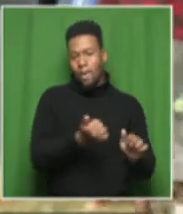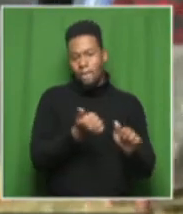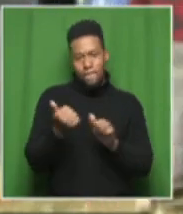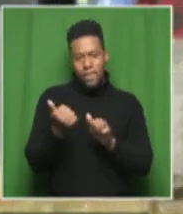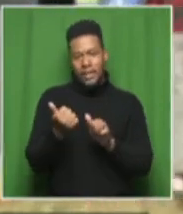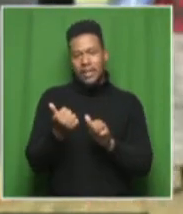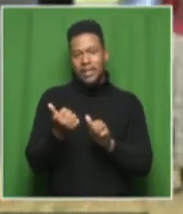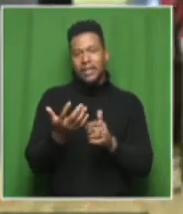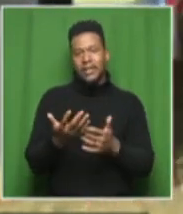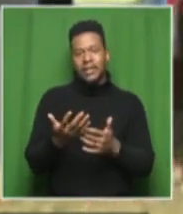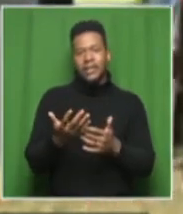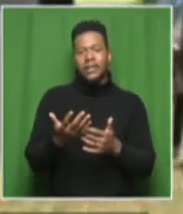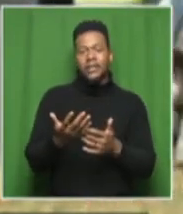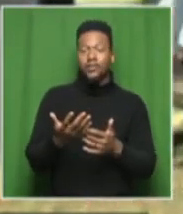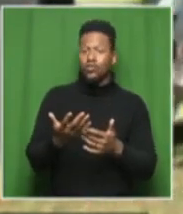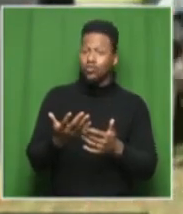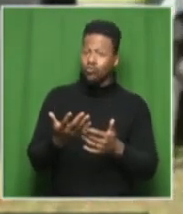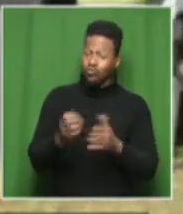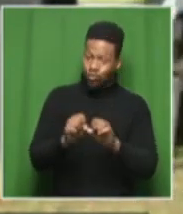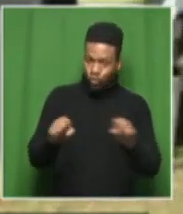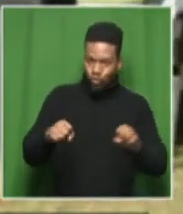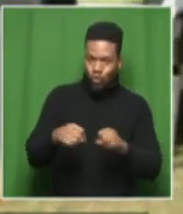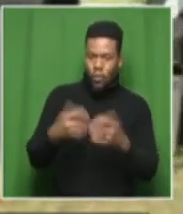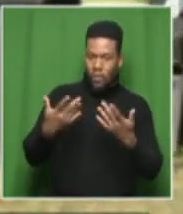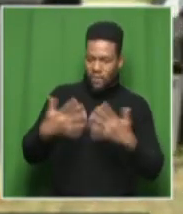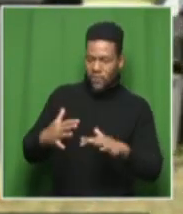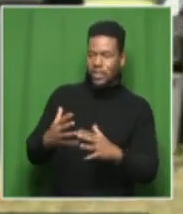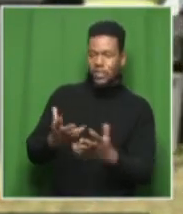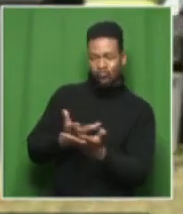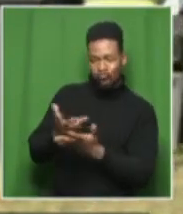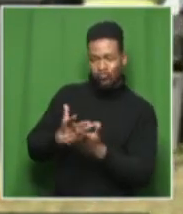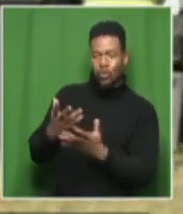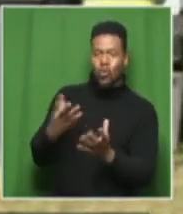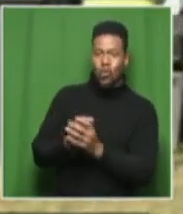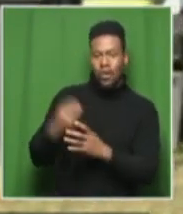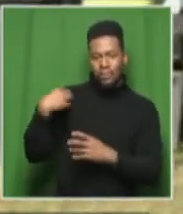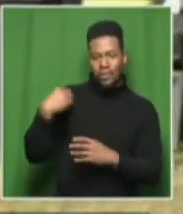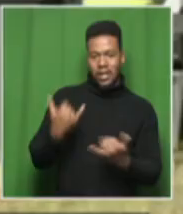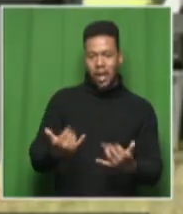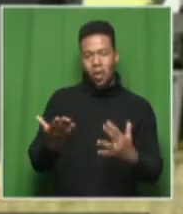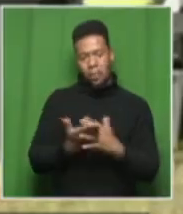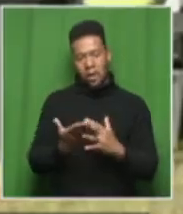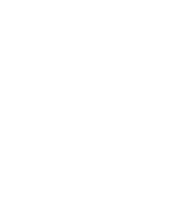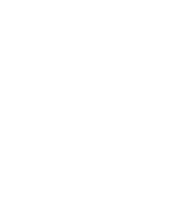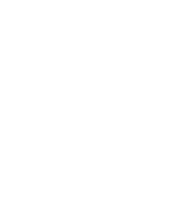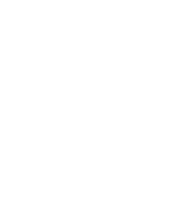to, as we have just spoken to the Minister, let's go to the ad break.